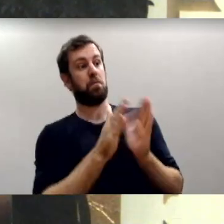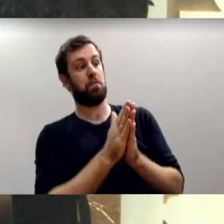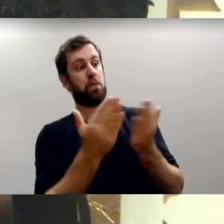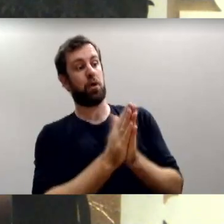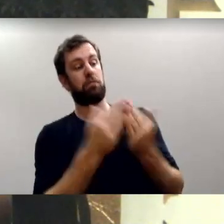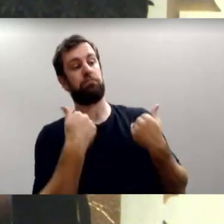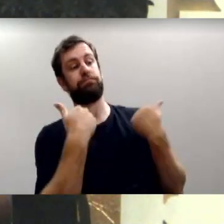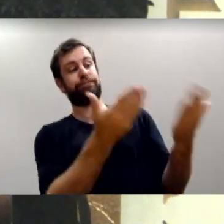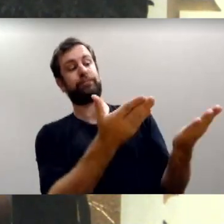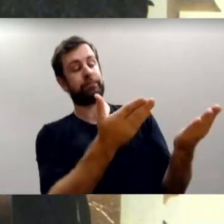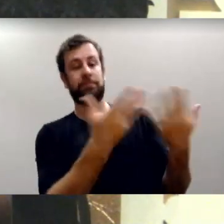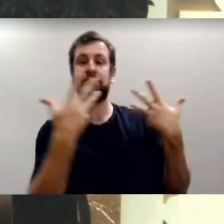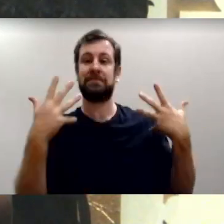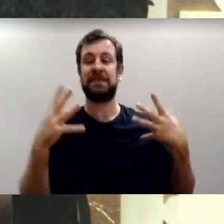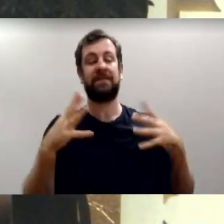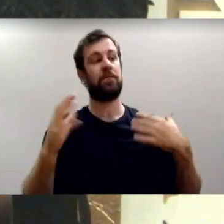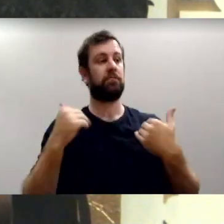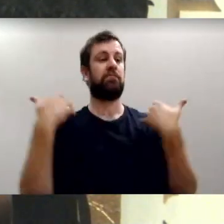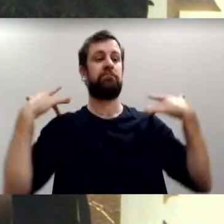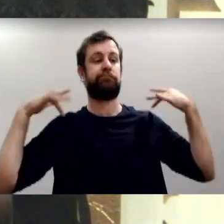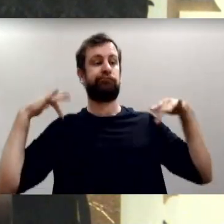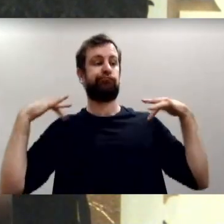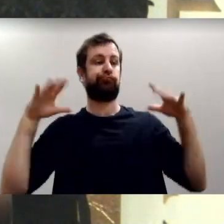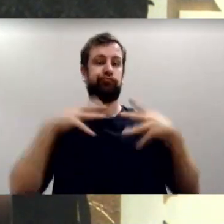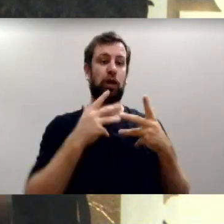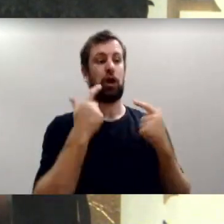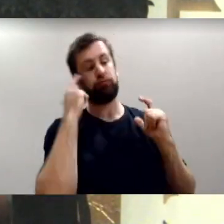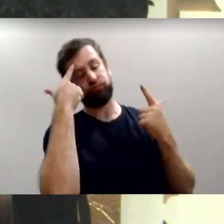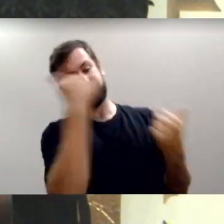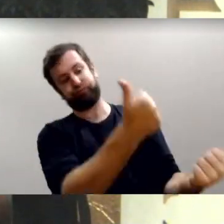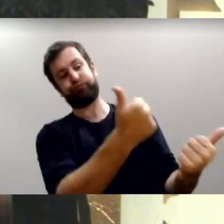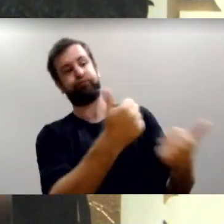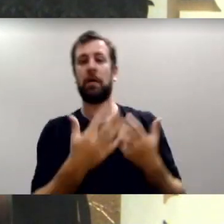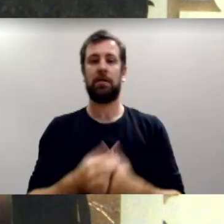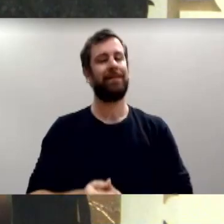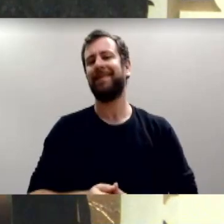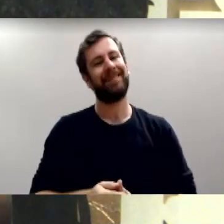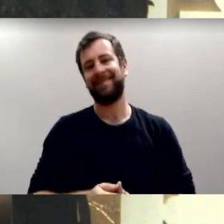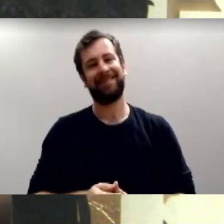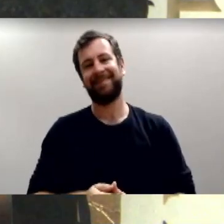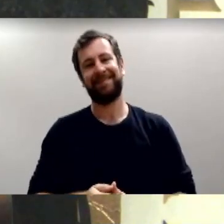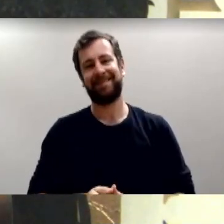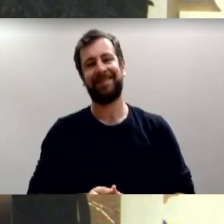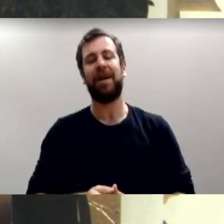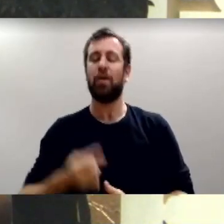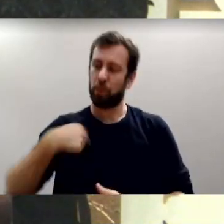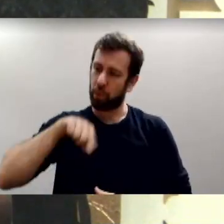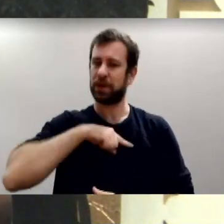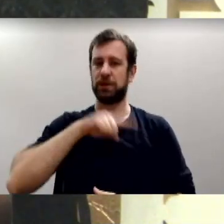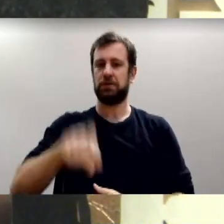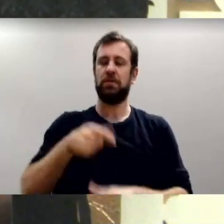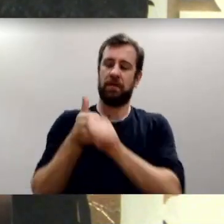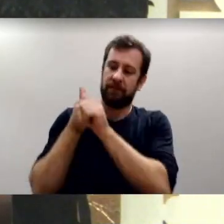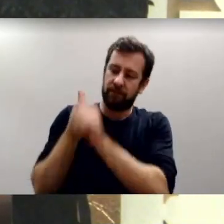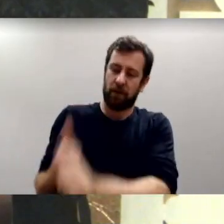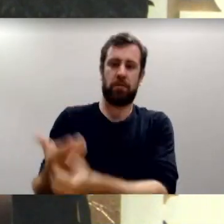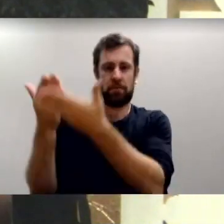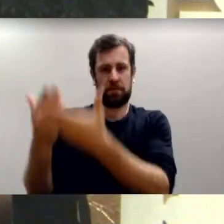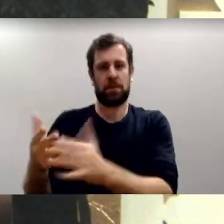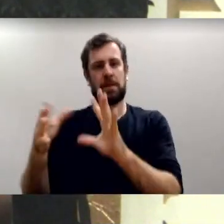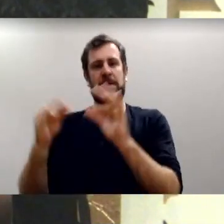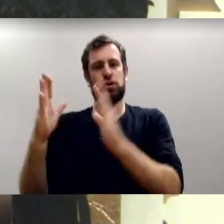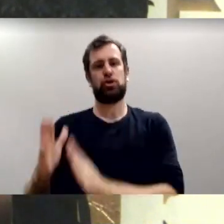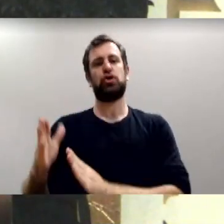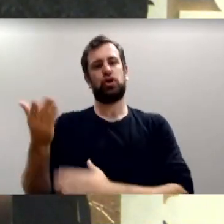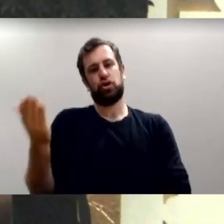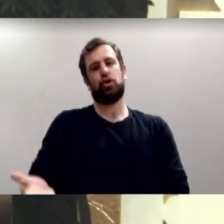duty. Now you're on your own. No. We are supposed to obey the Rasul,